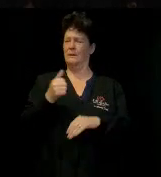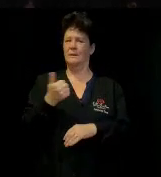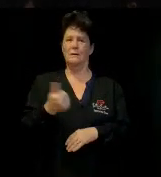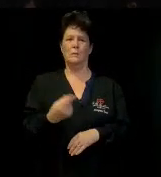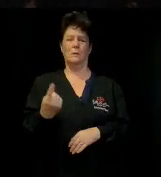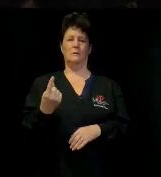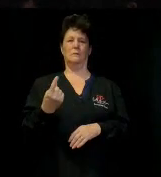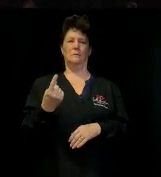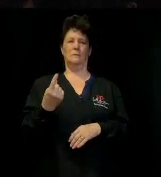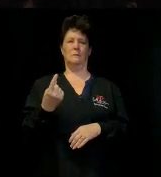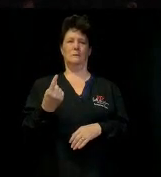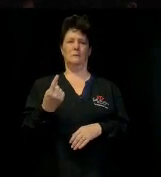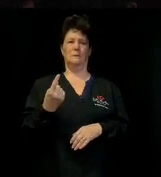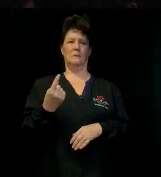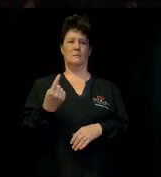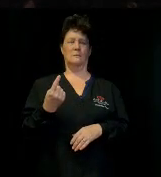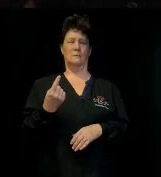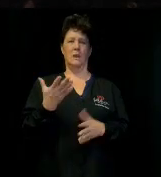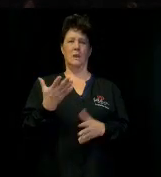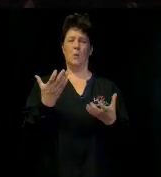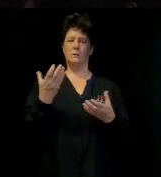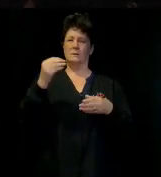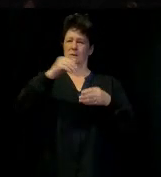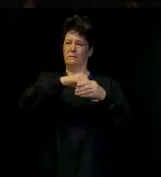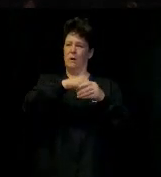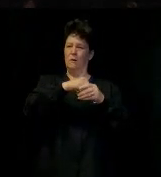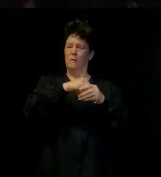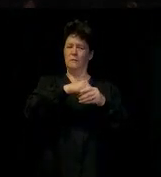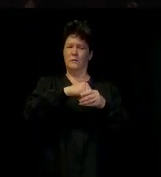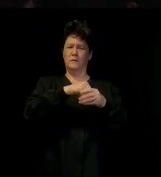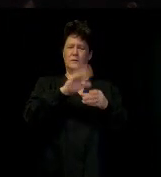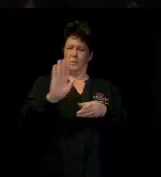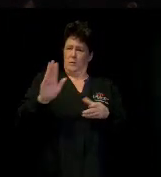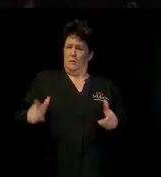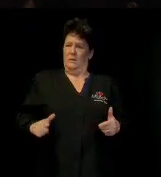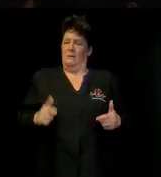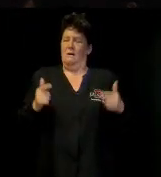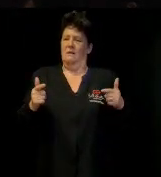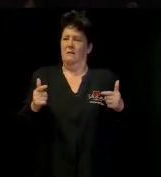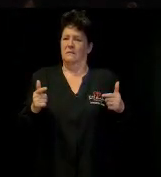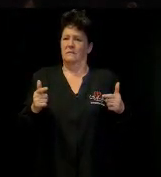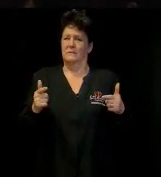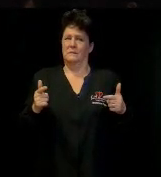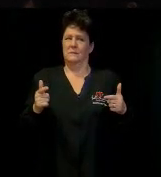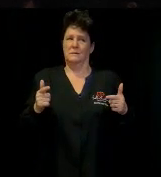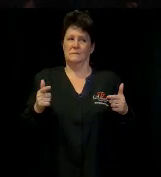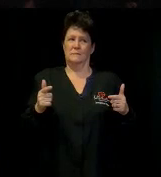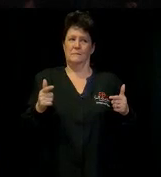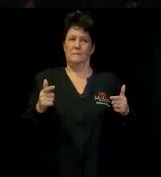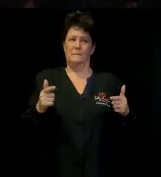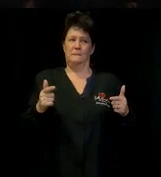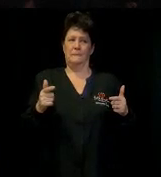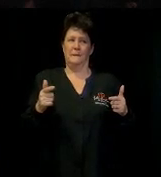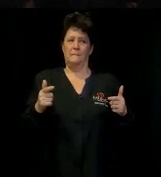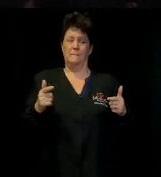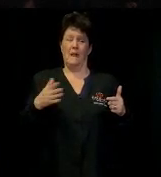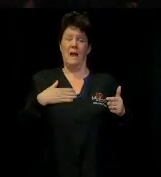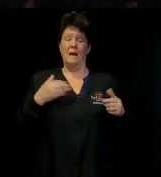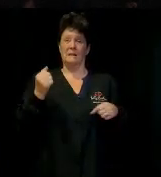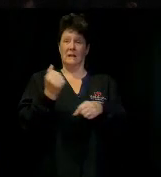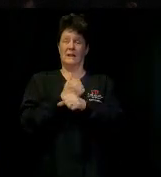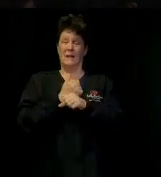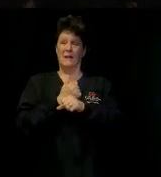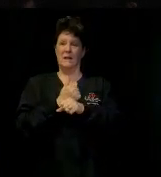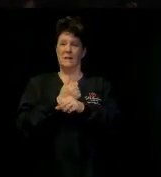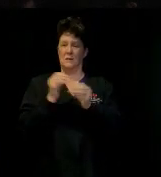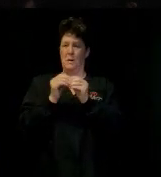wants to be involved in your life. And he's involved now. But, right? I can be as much involved,